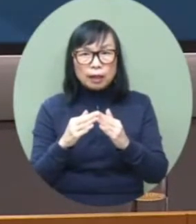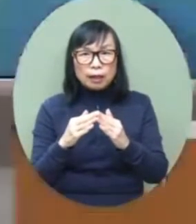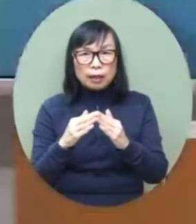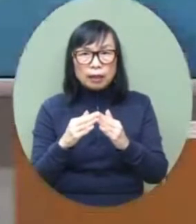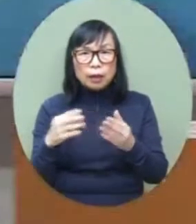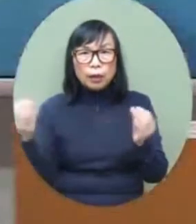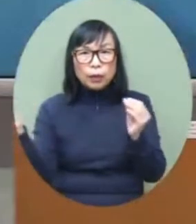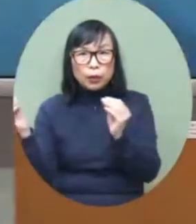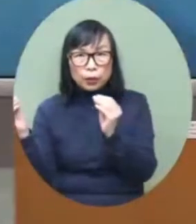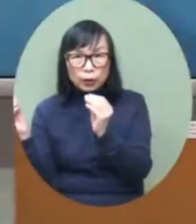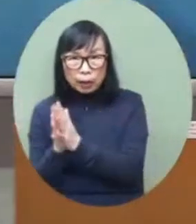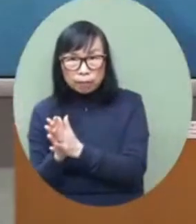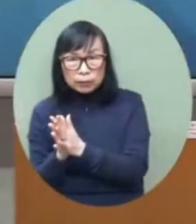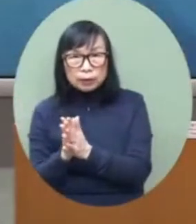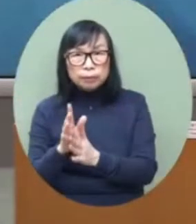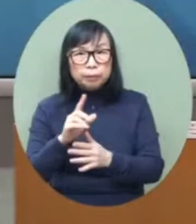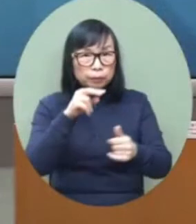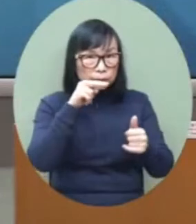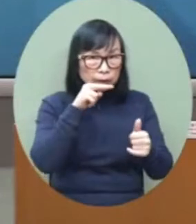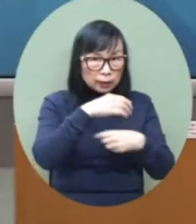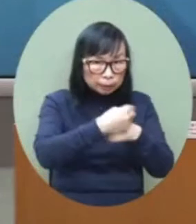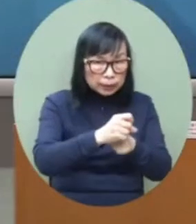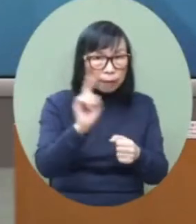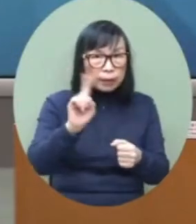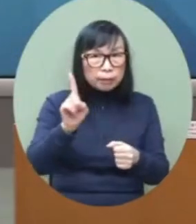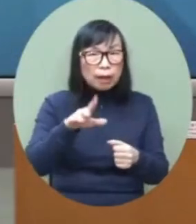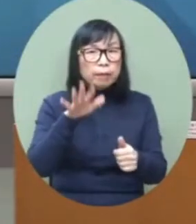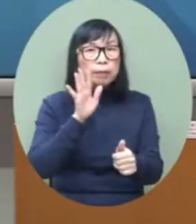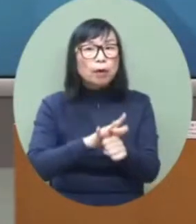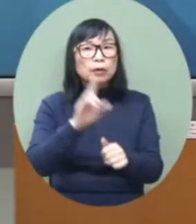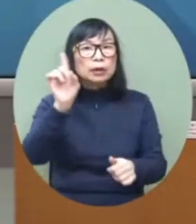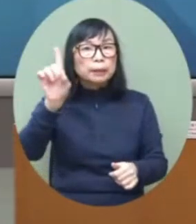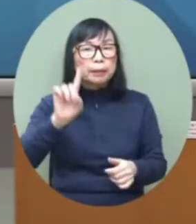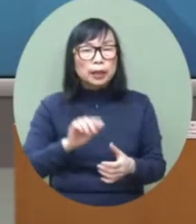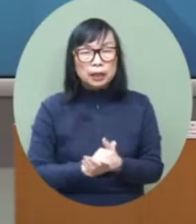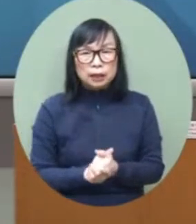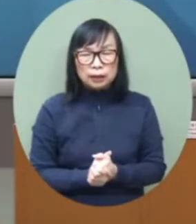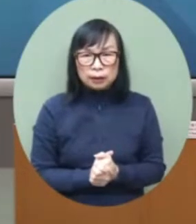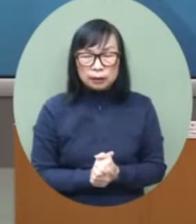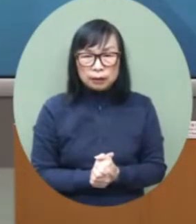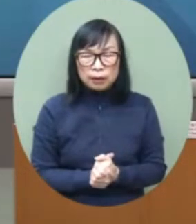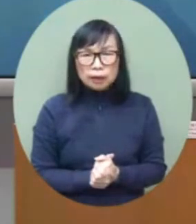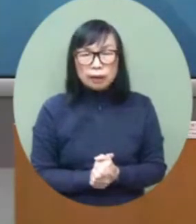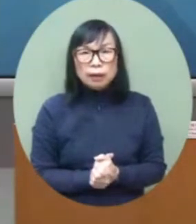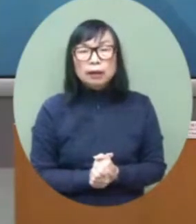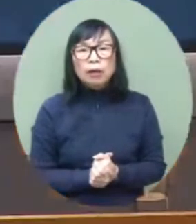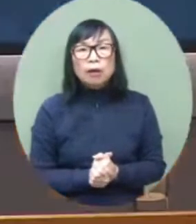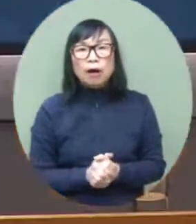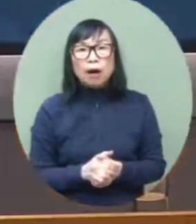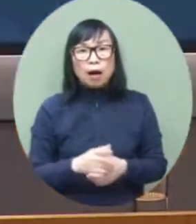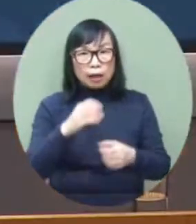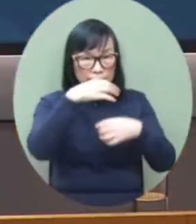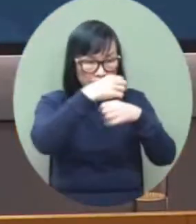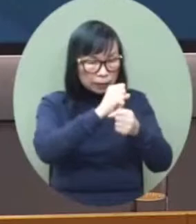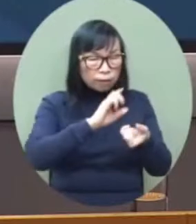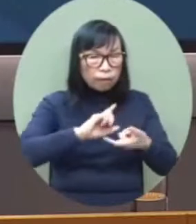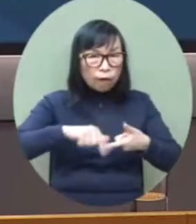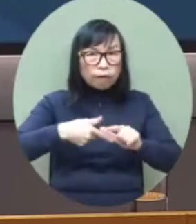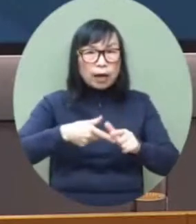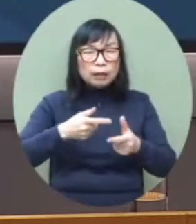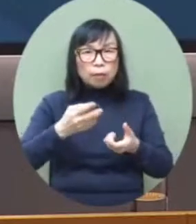There's also a question for people who are infected at home, and the